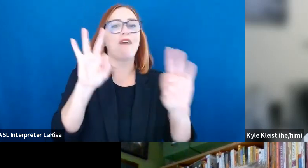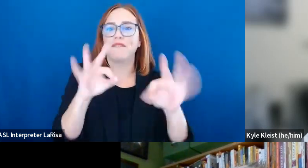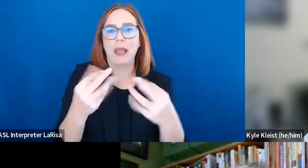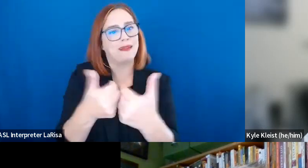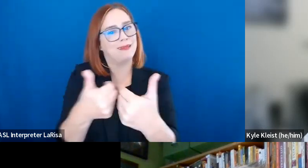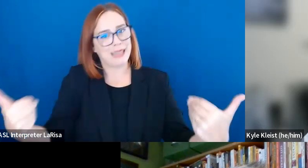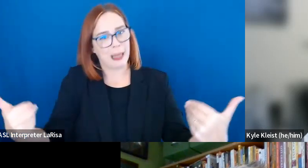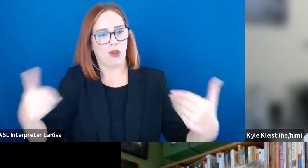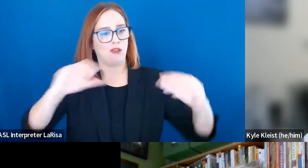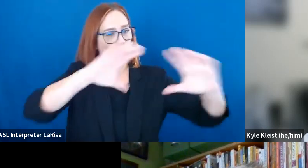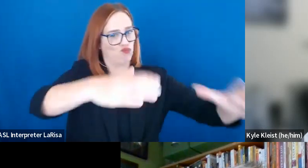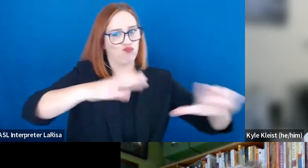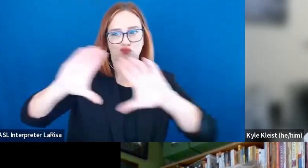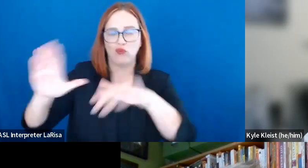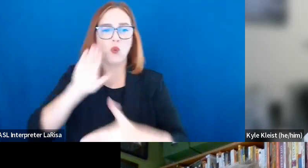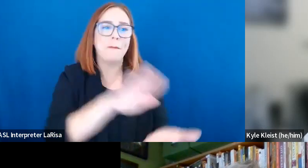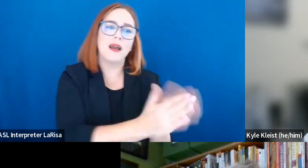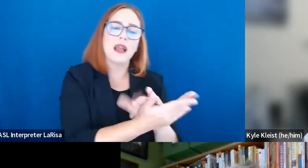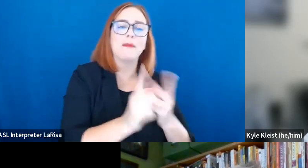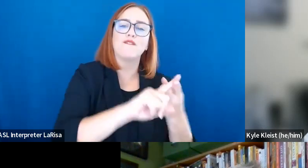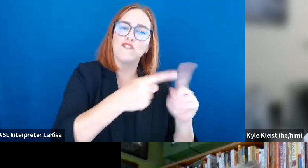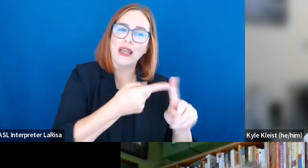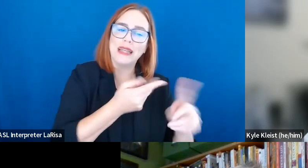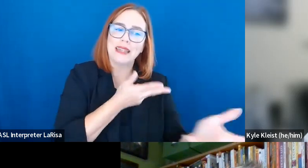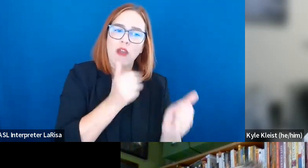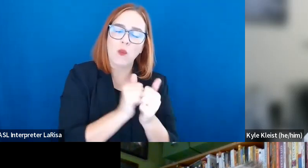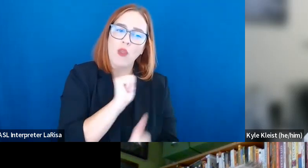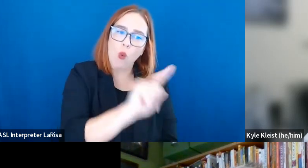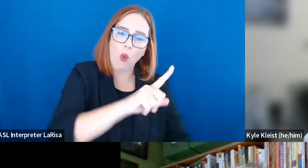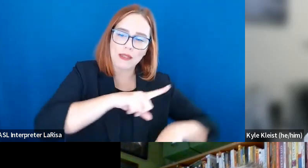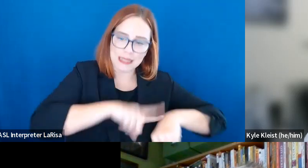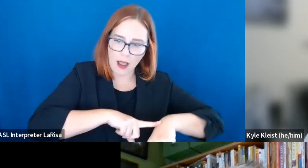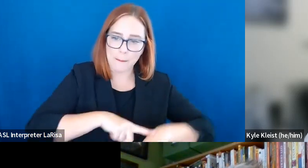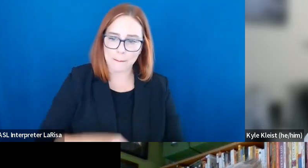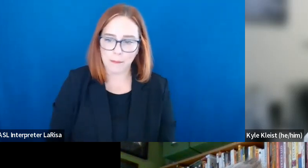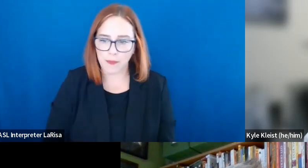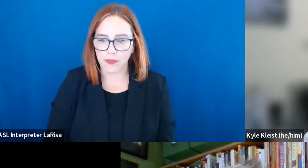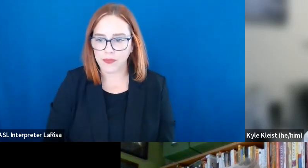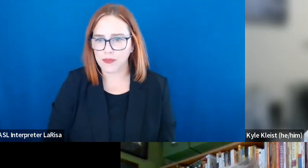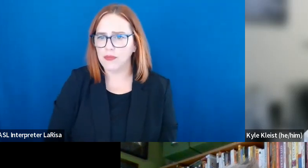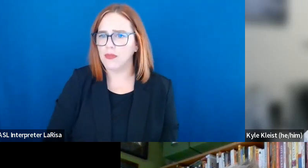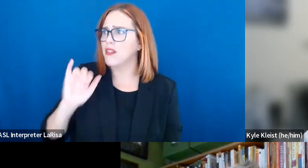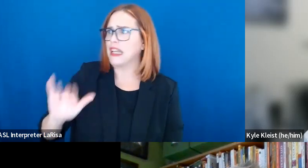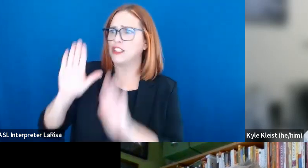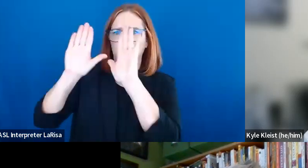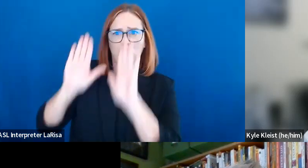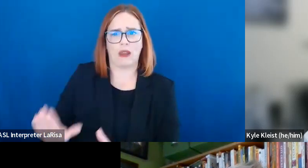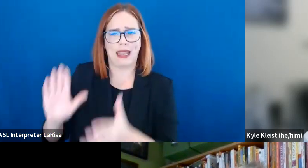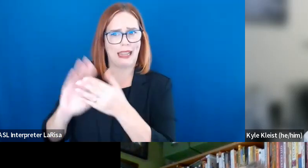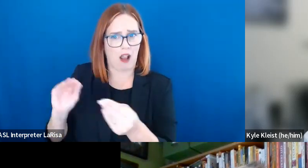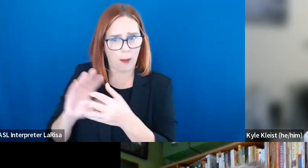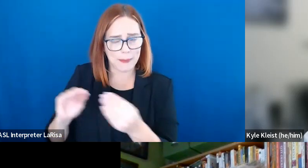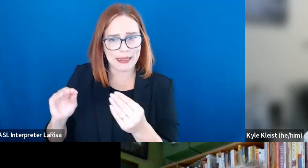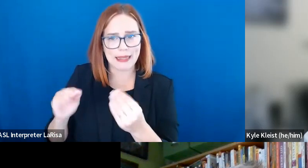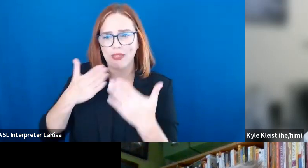time. Thank you. Those are wonderful comments. Everyone across the board. I love those that